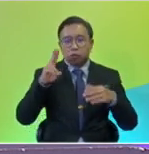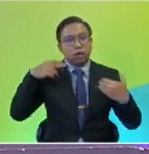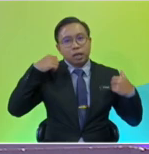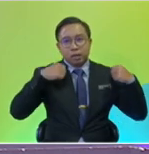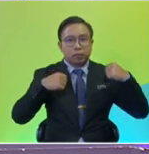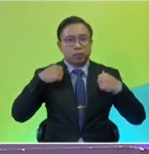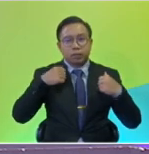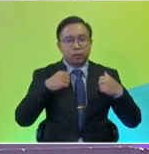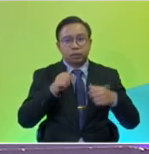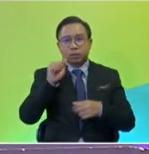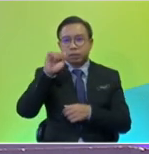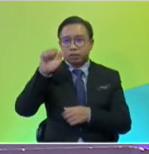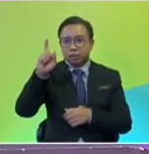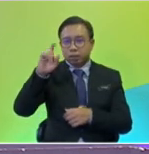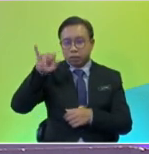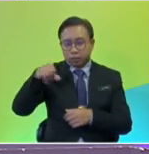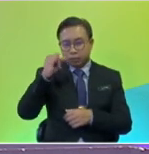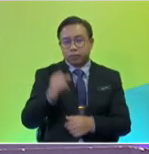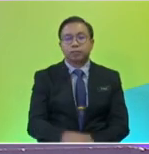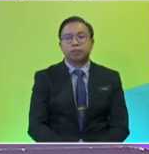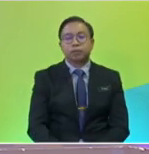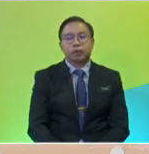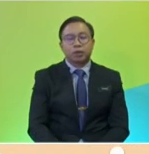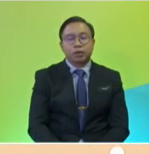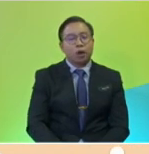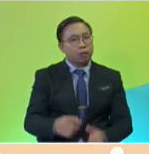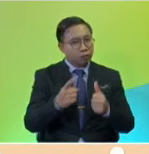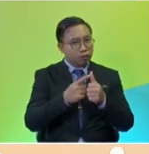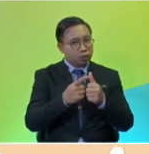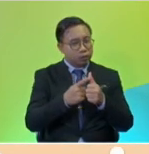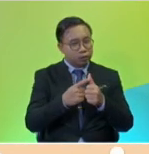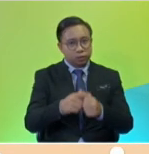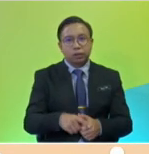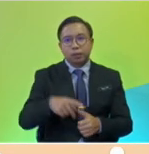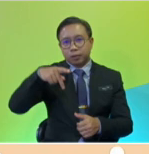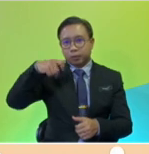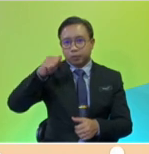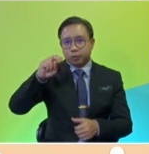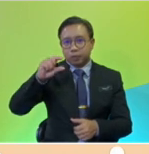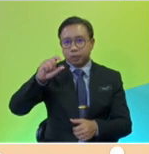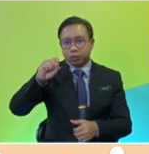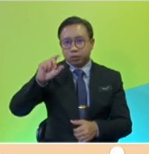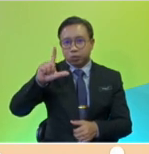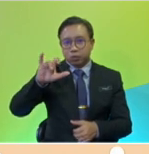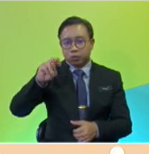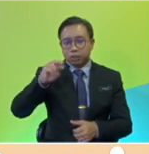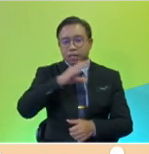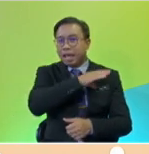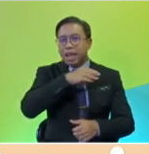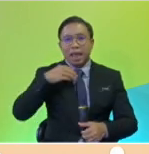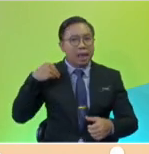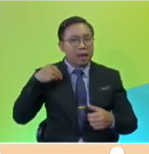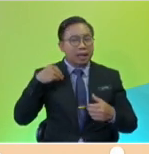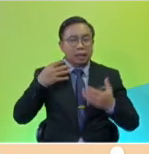adjective to describe them. Okay, so the first two are pangolins and also tigers.